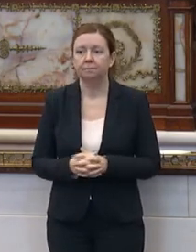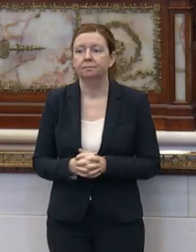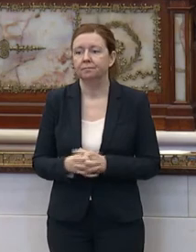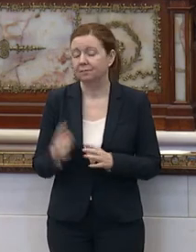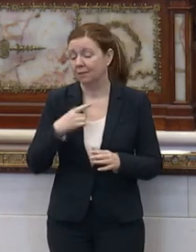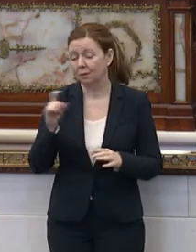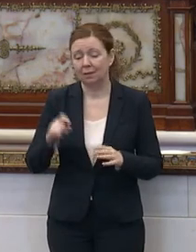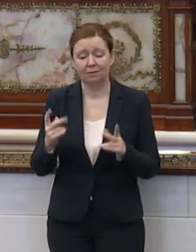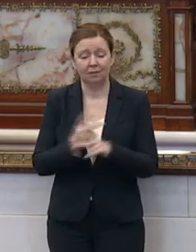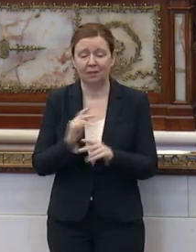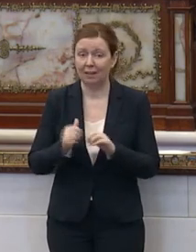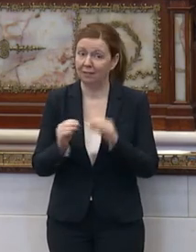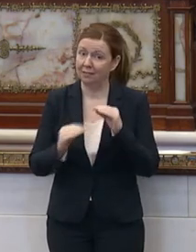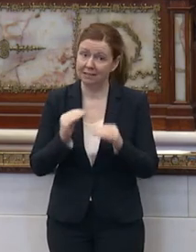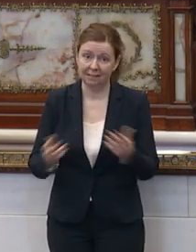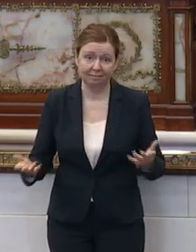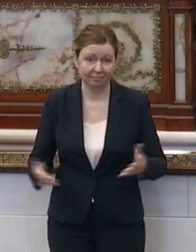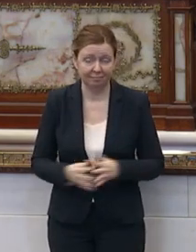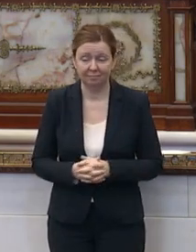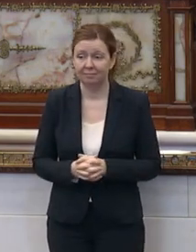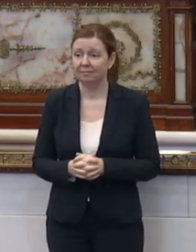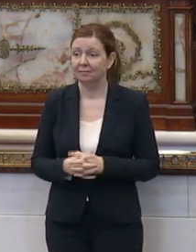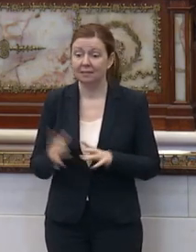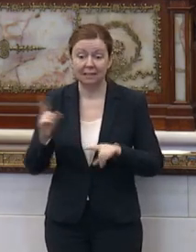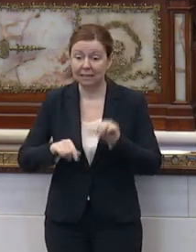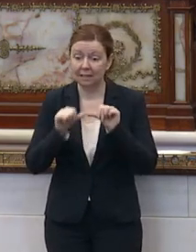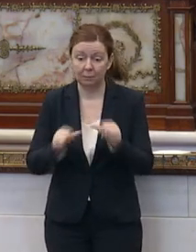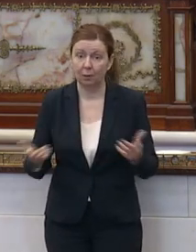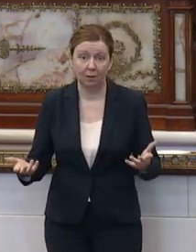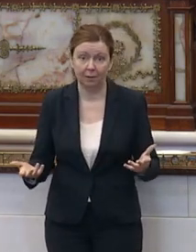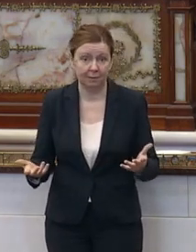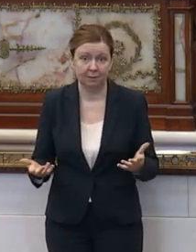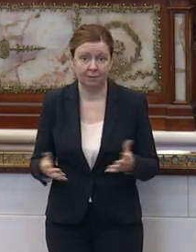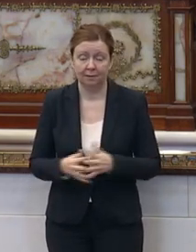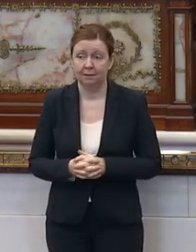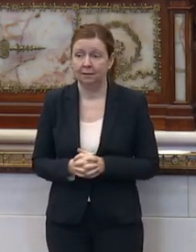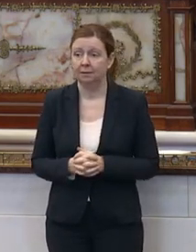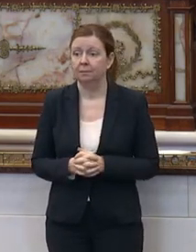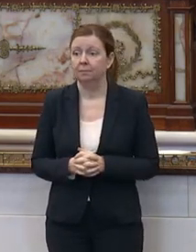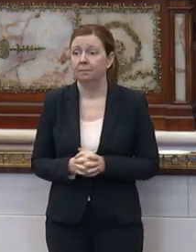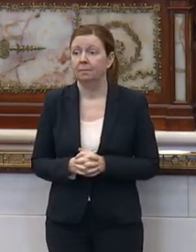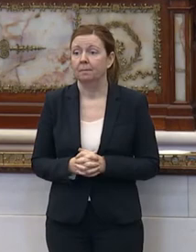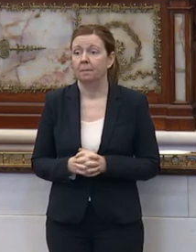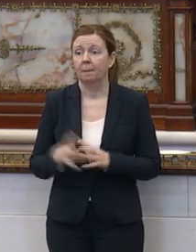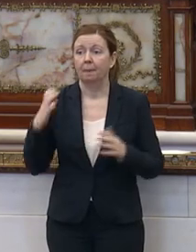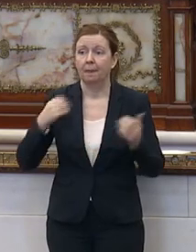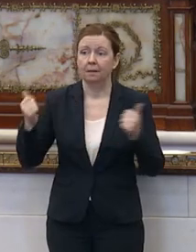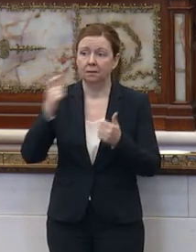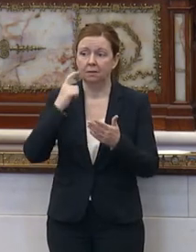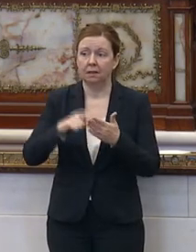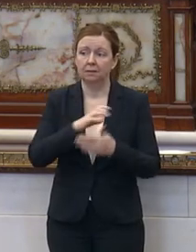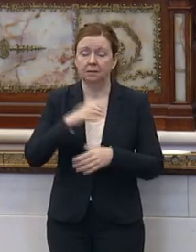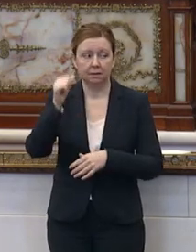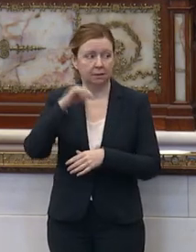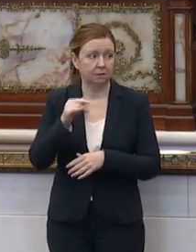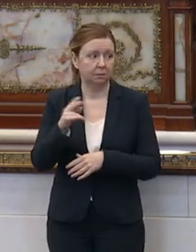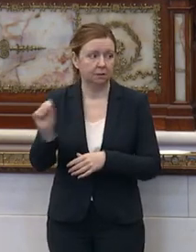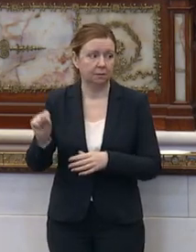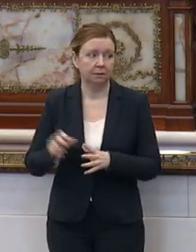we have to figure out a way to fix this. This can't keep going on like it is. Chair recognizes Councilman